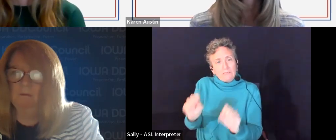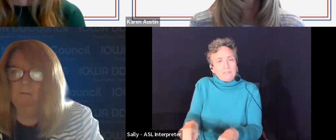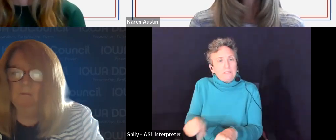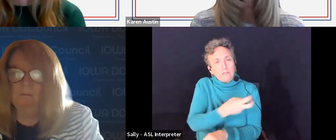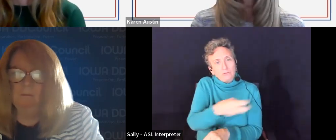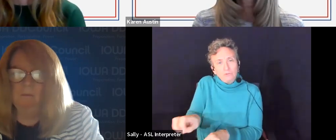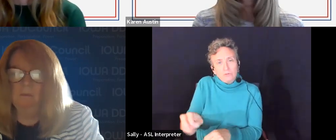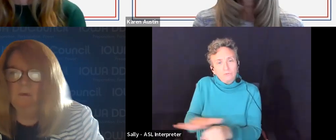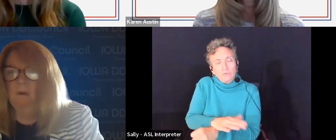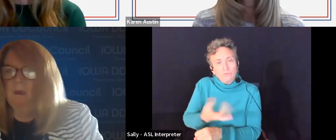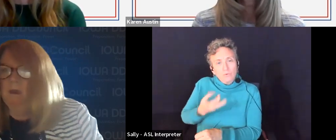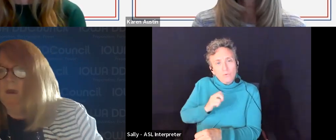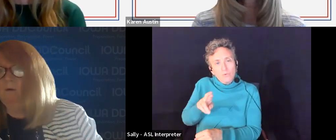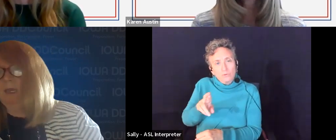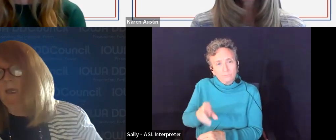well. Okay.